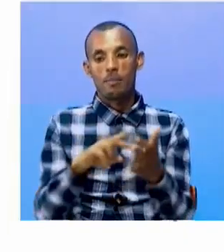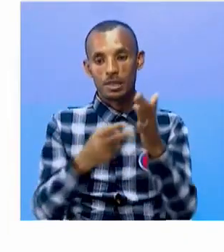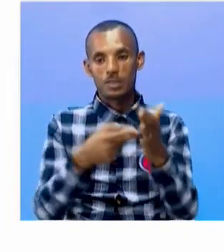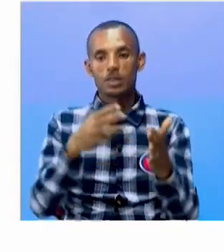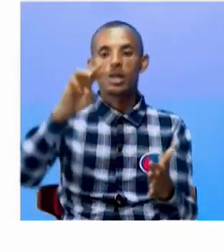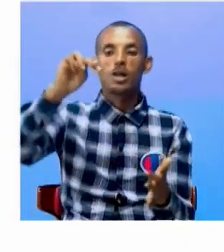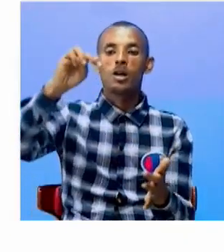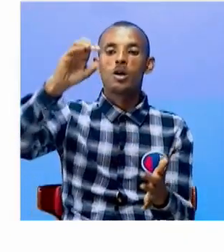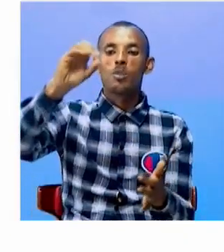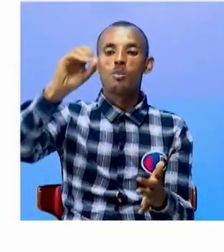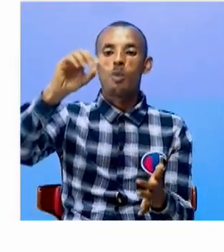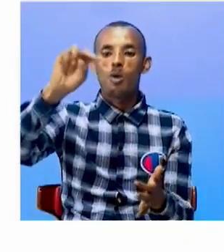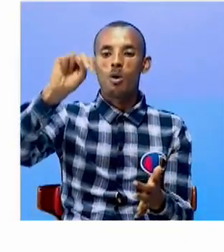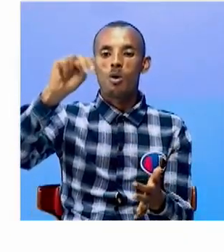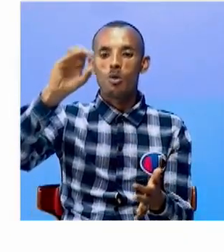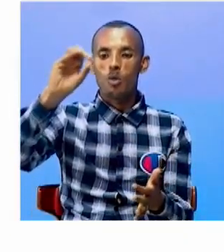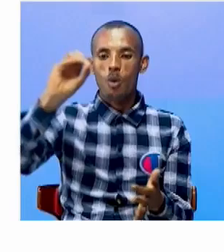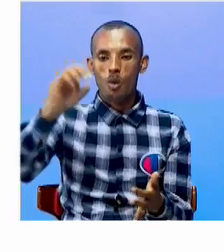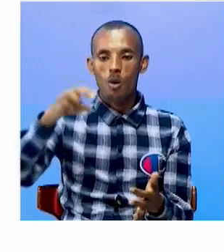we call it monomial.